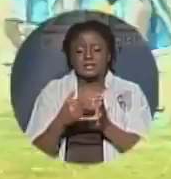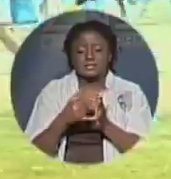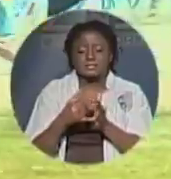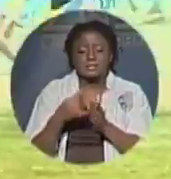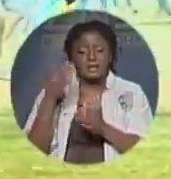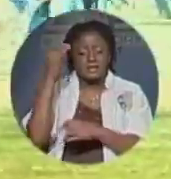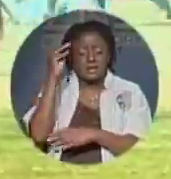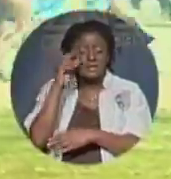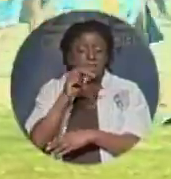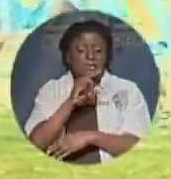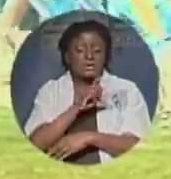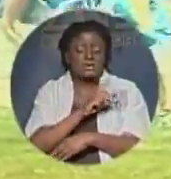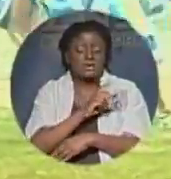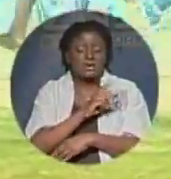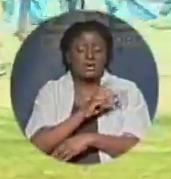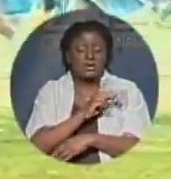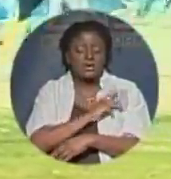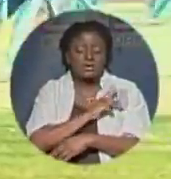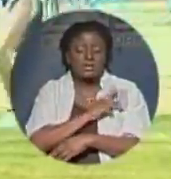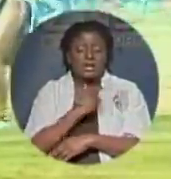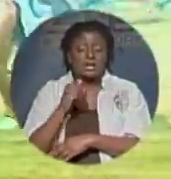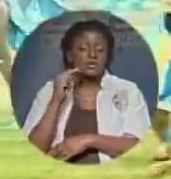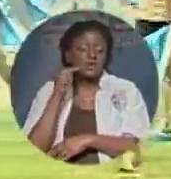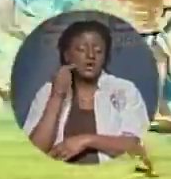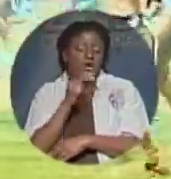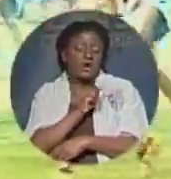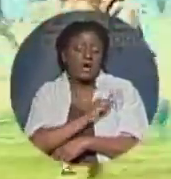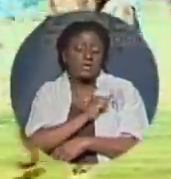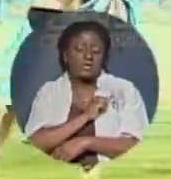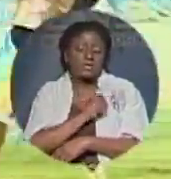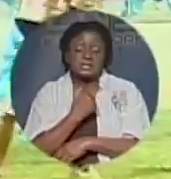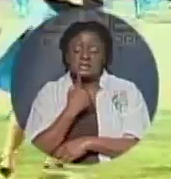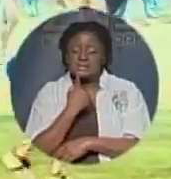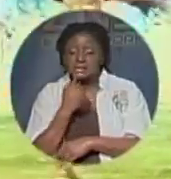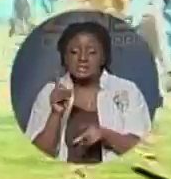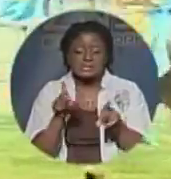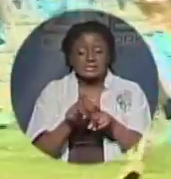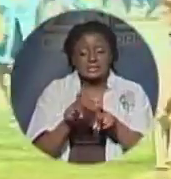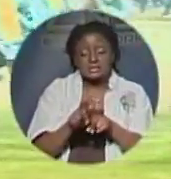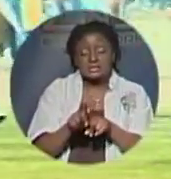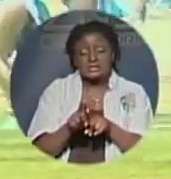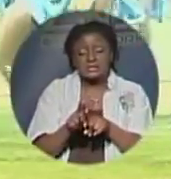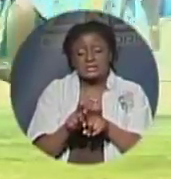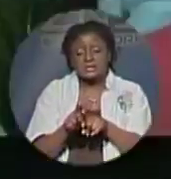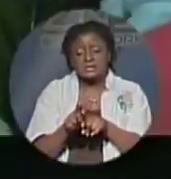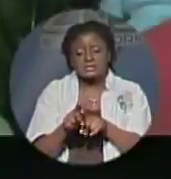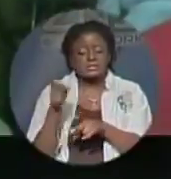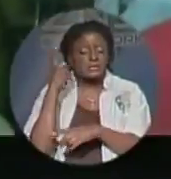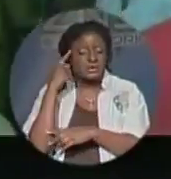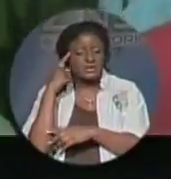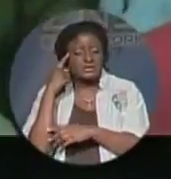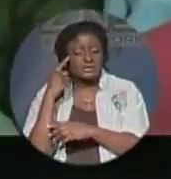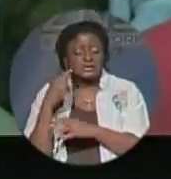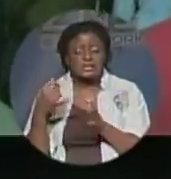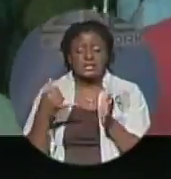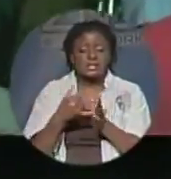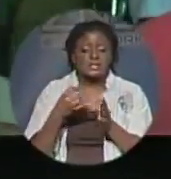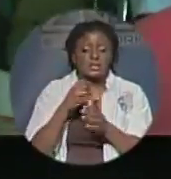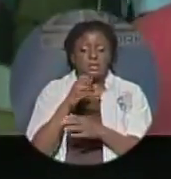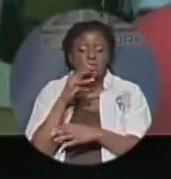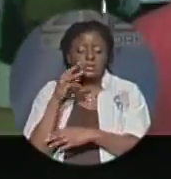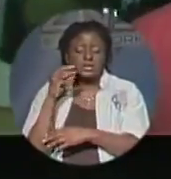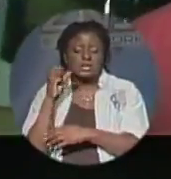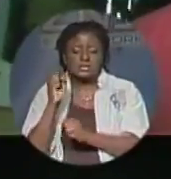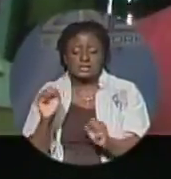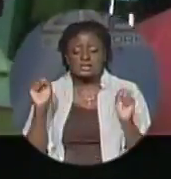Albury expressed similar sentiments. Oh, it was a spectacular event. I don't